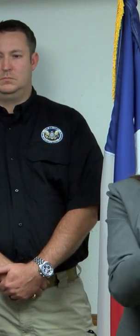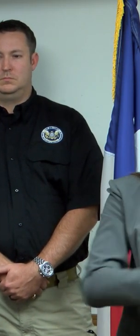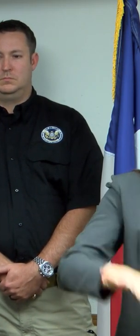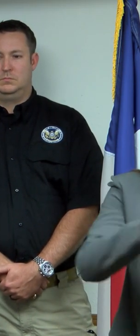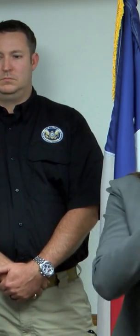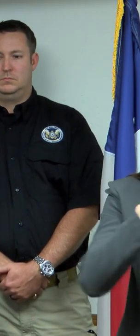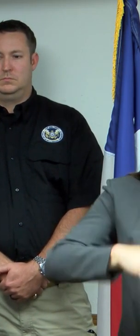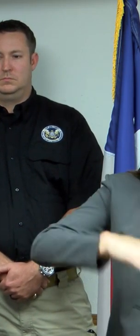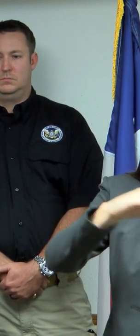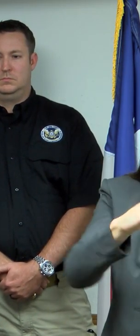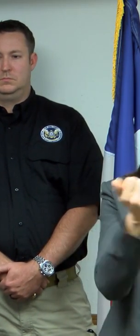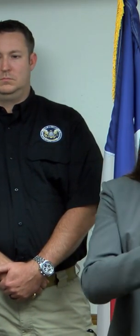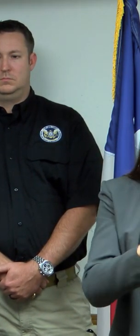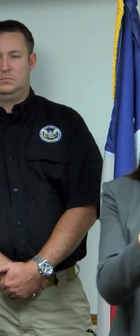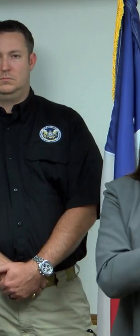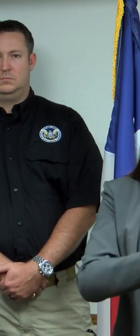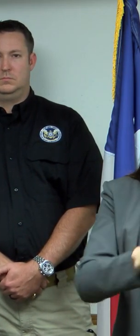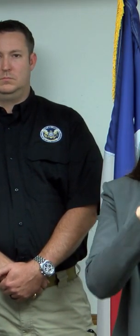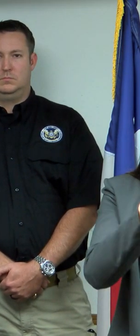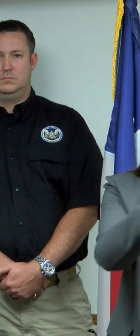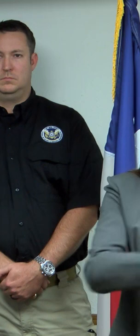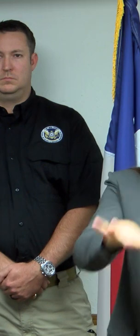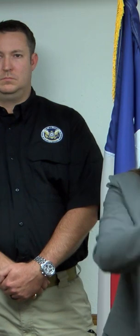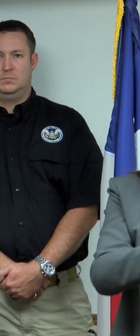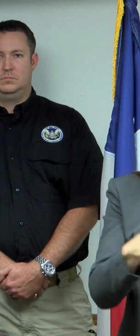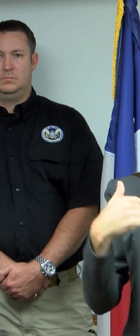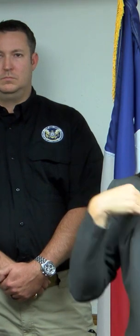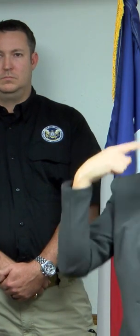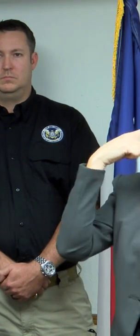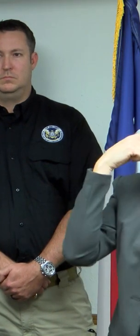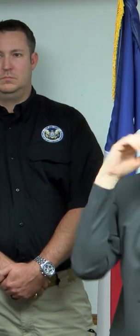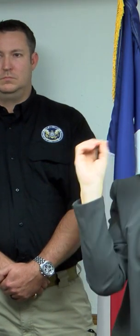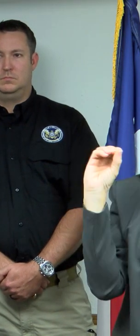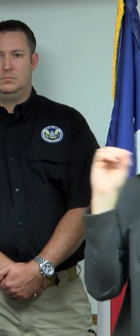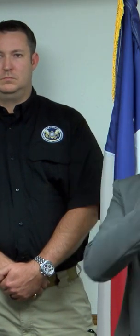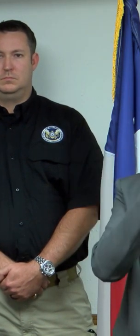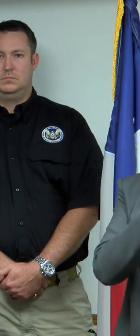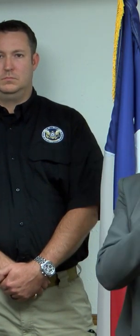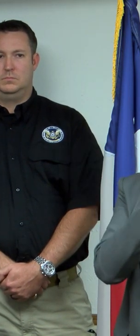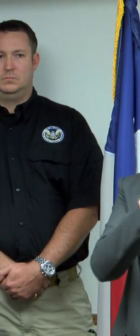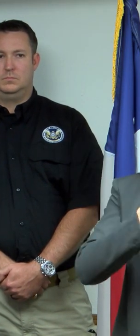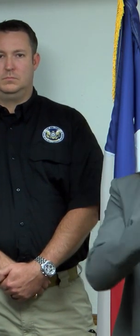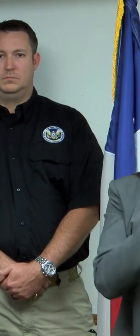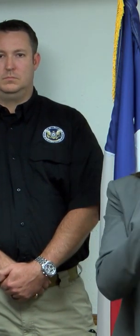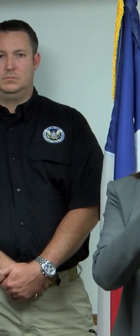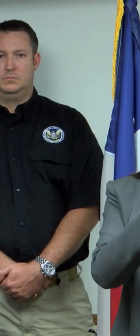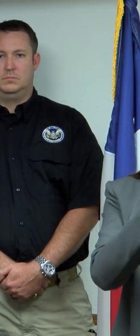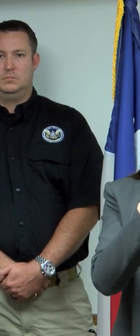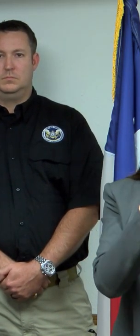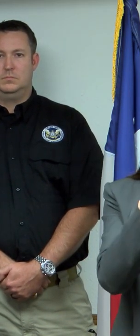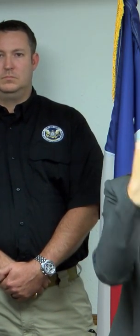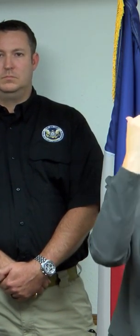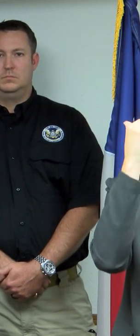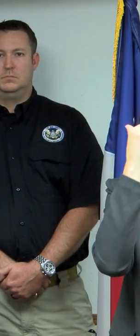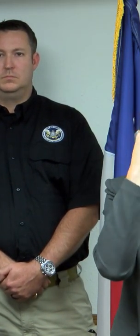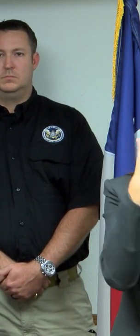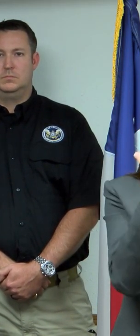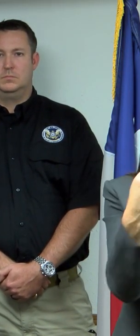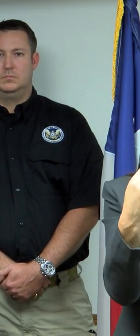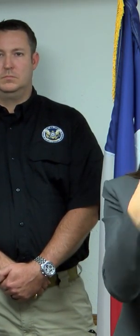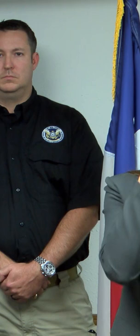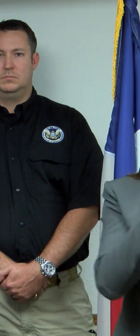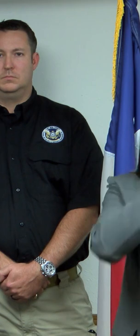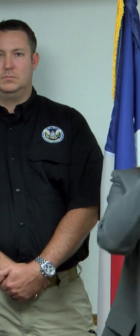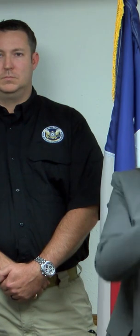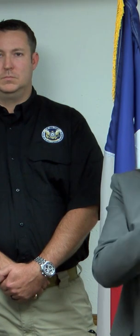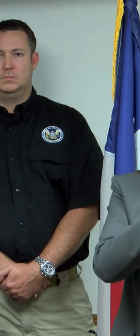area? We haven't heard anything specific on the sports complex in Siena. We know that that area is outside of the levied area, and they